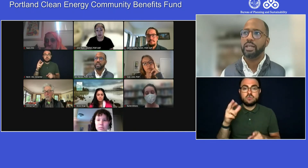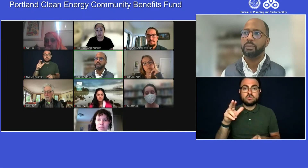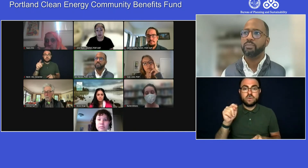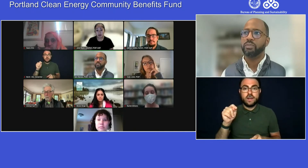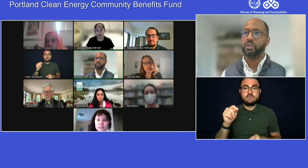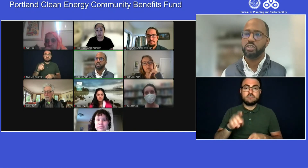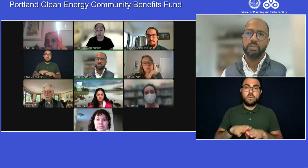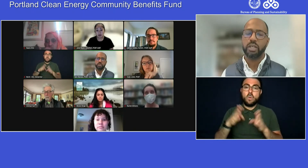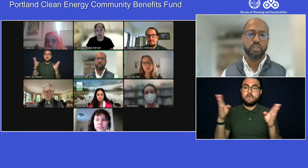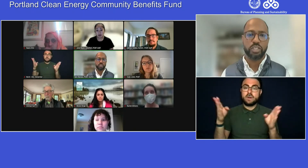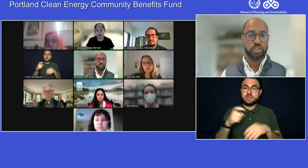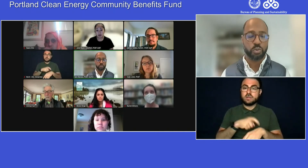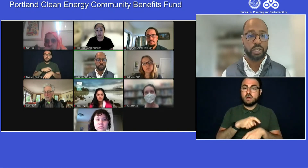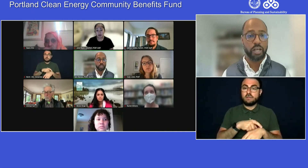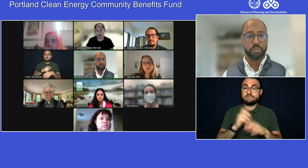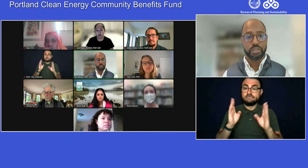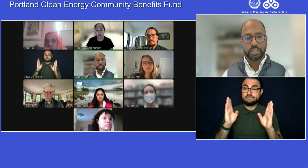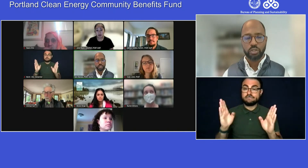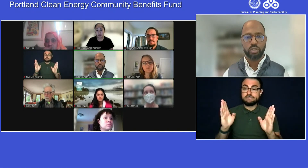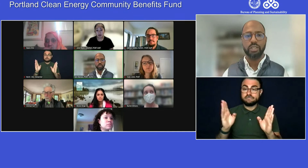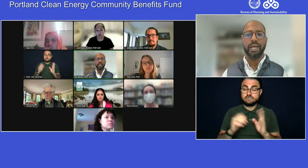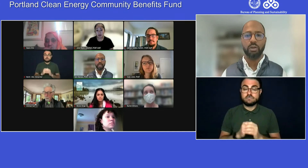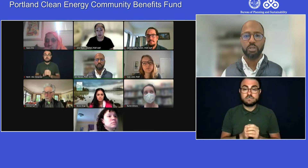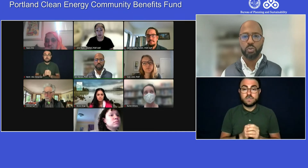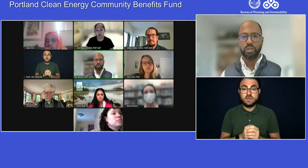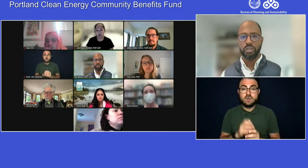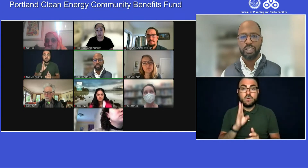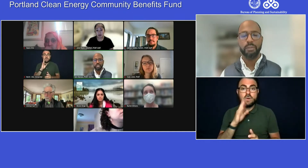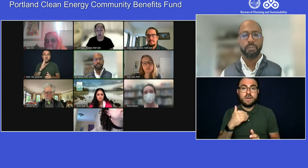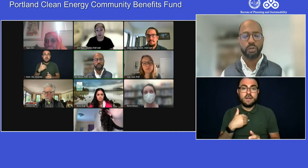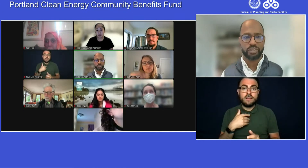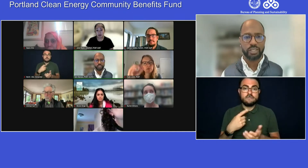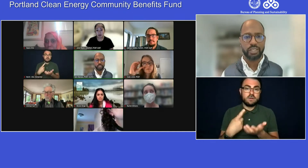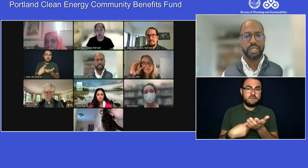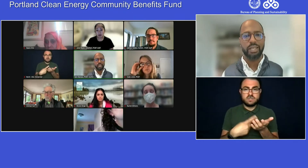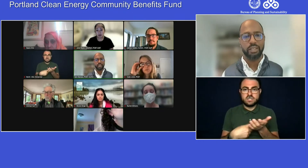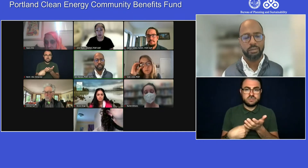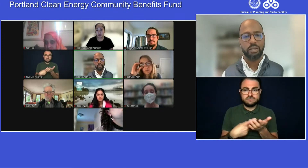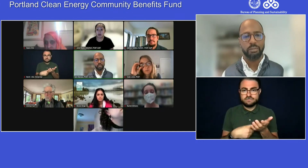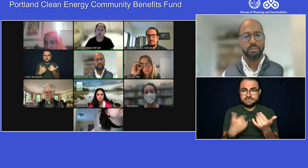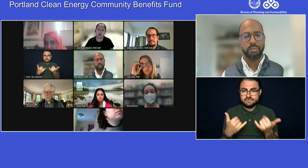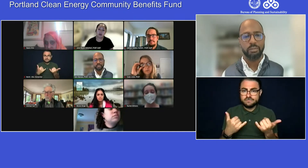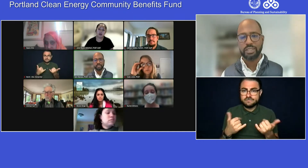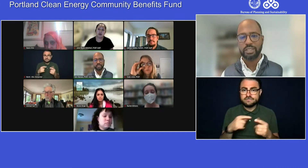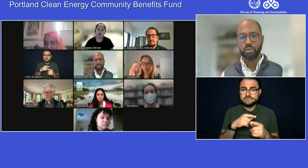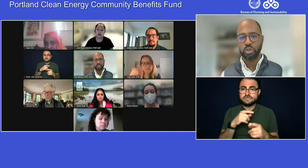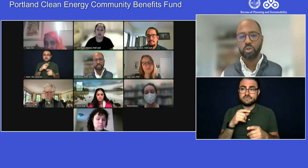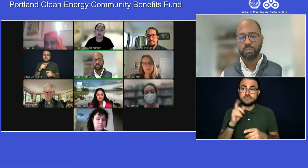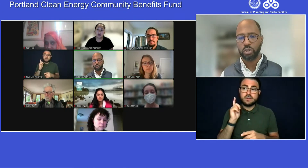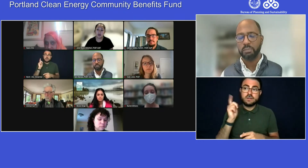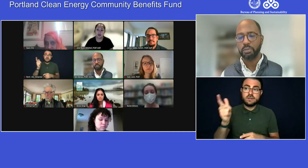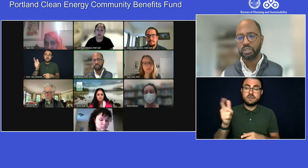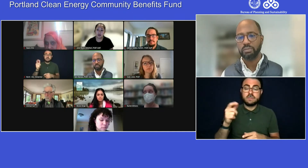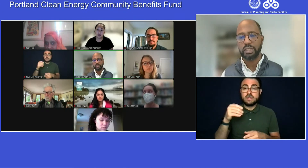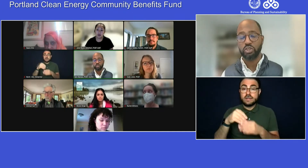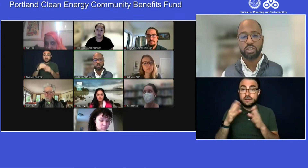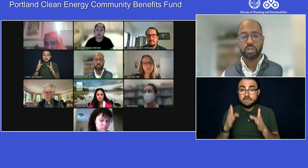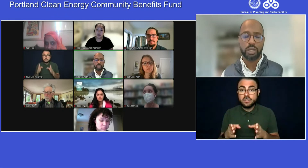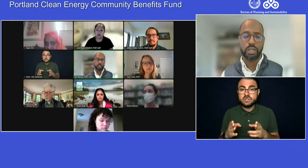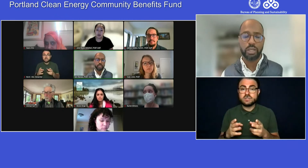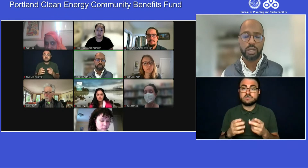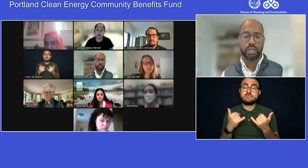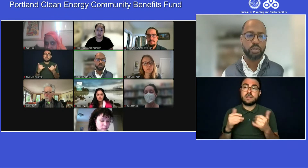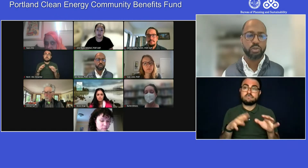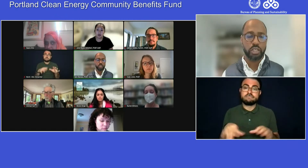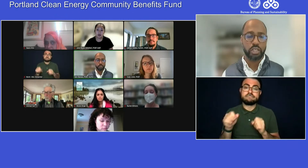period, there's going to be conversations we're going to have, particularly now as we're in person again in many instances, and we're doing more in-person